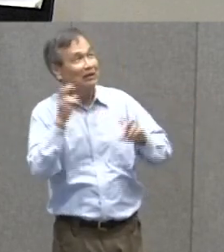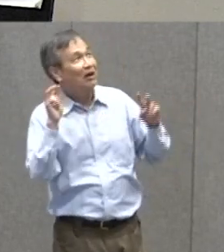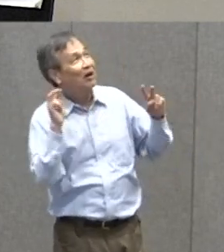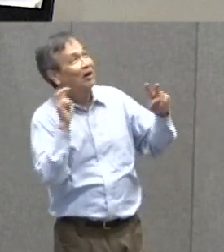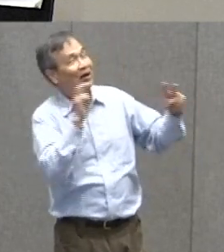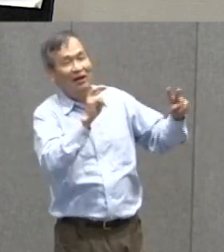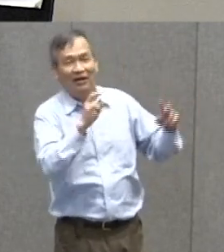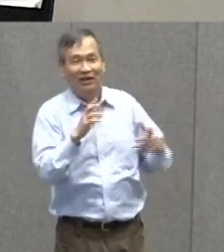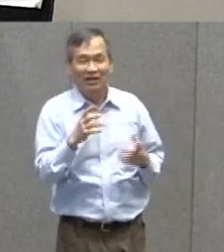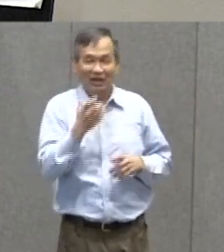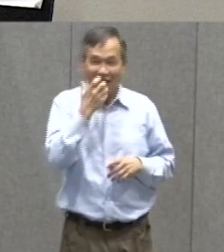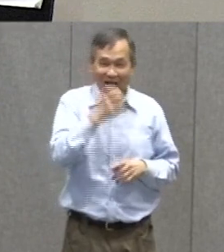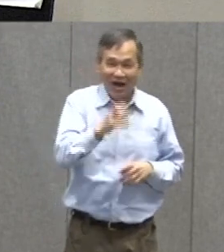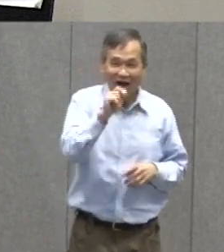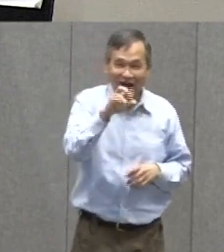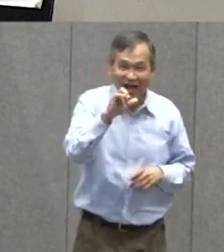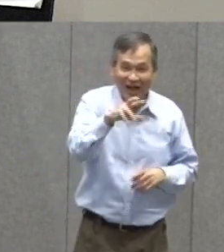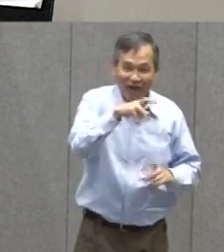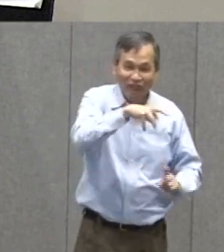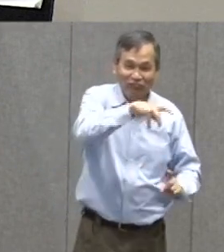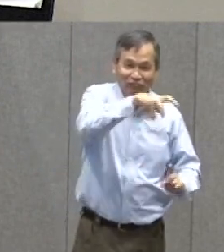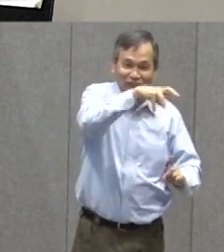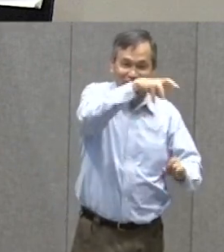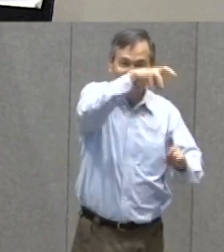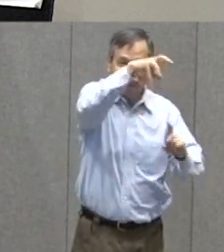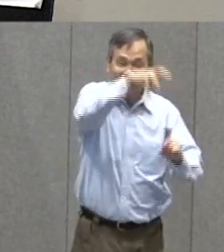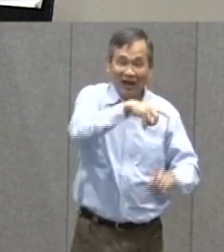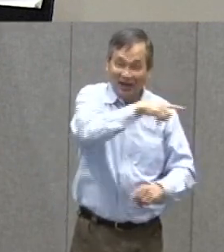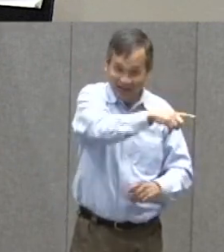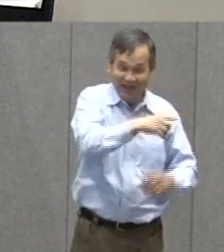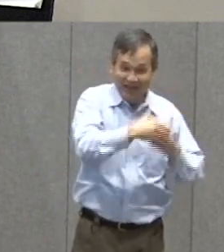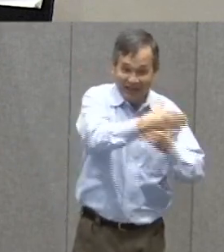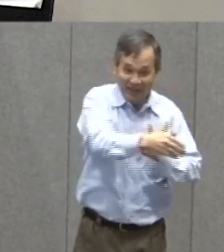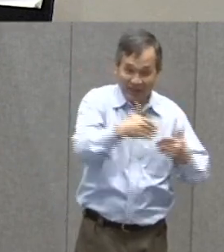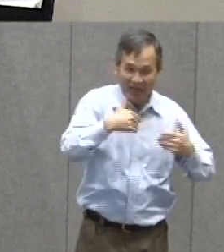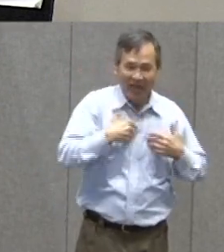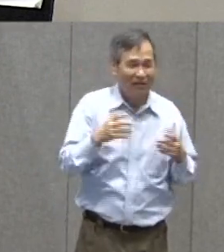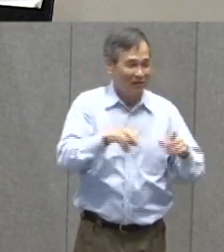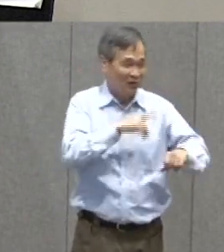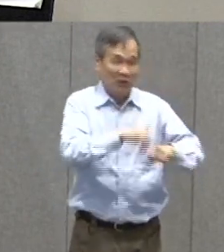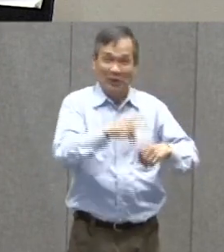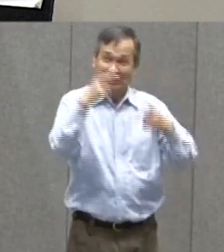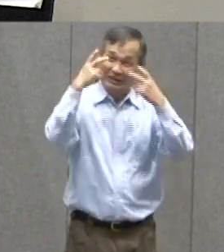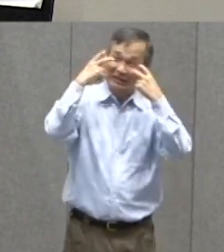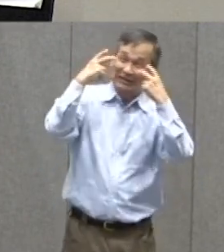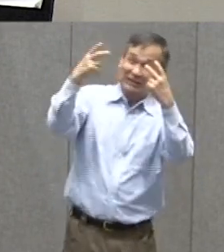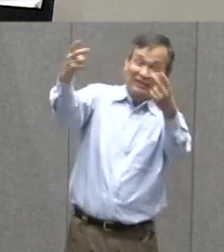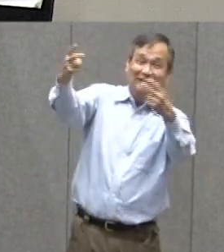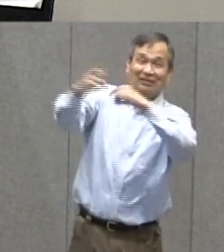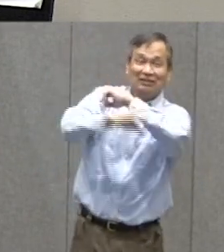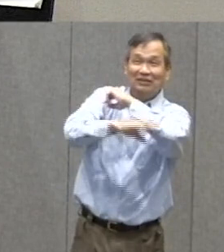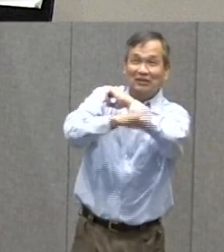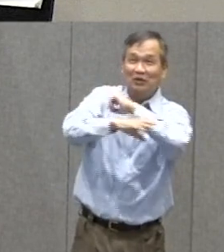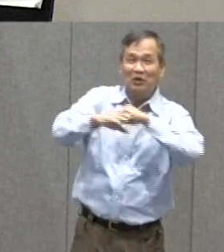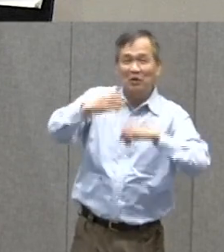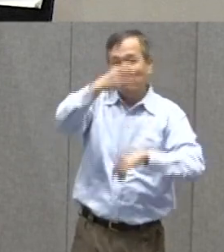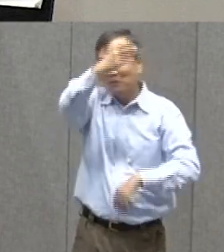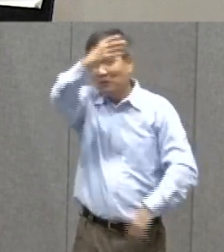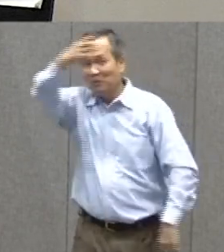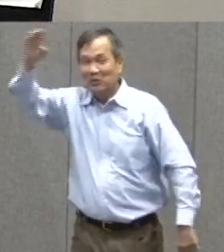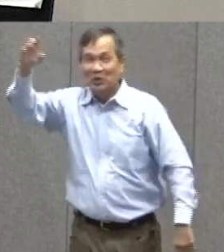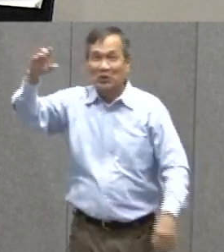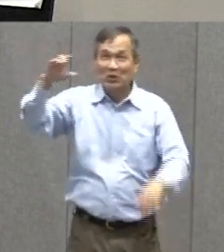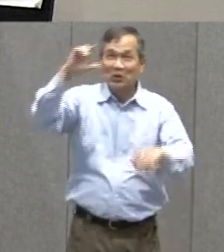they've never been in a hot air balloon, but they've seen one out in our beautiful blue sky, New Mexican skies. And then